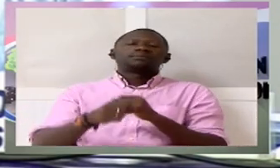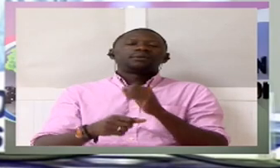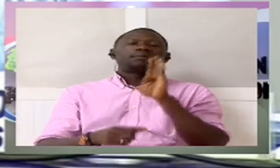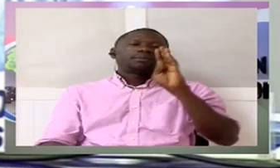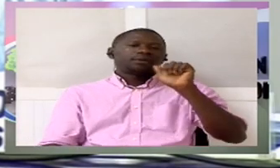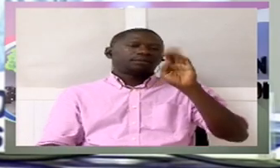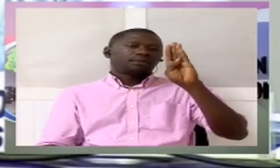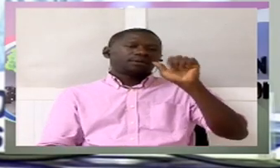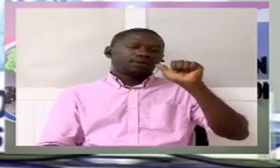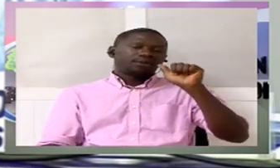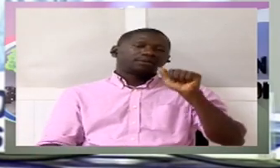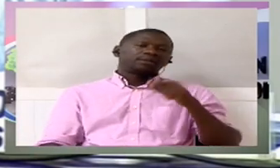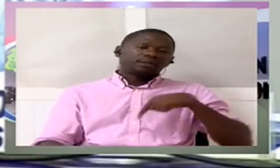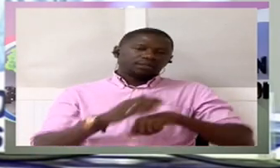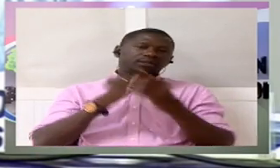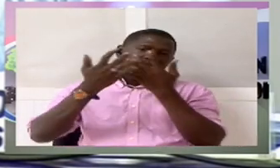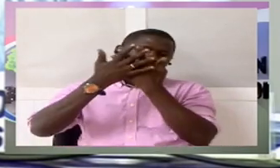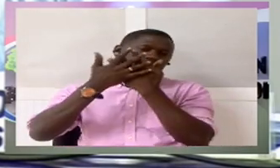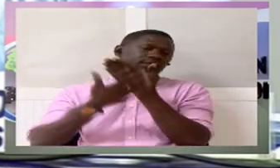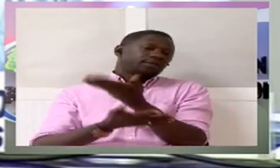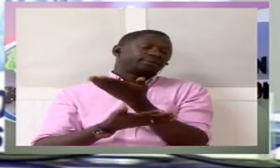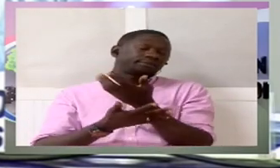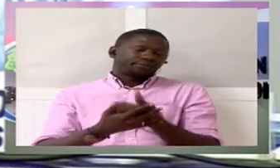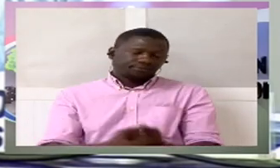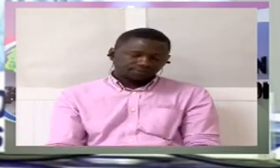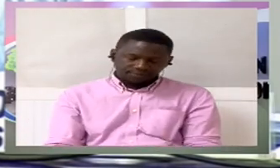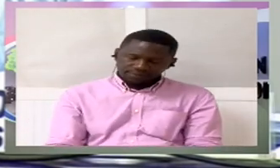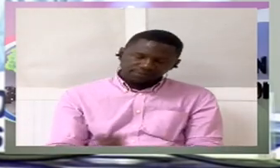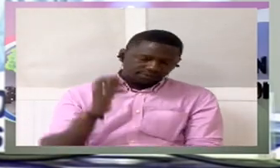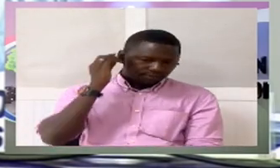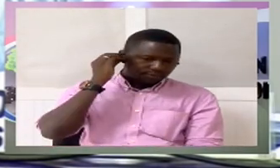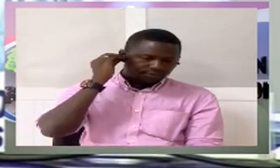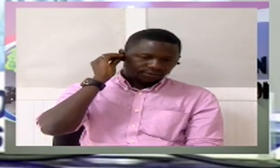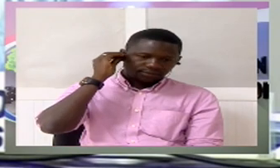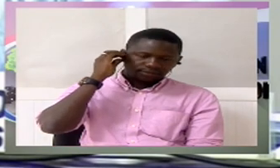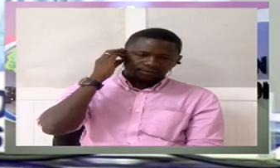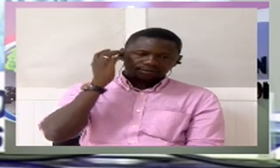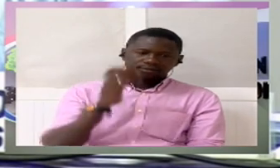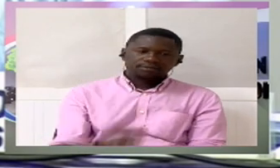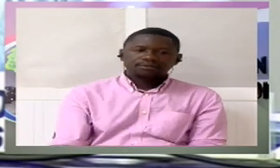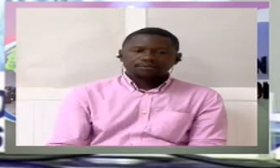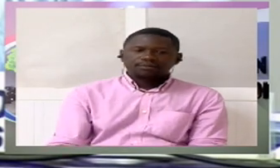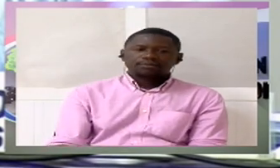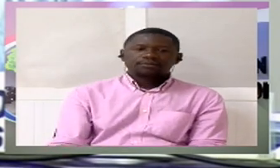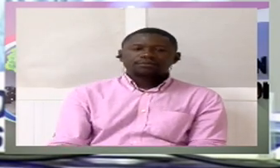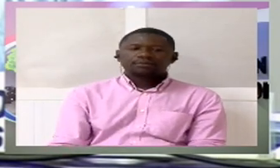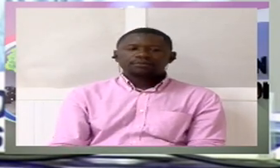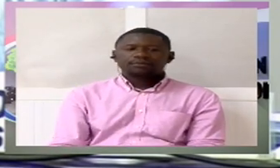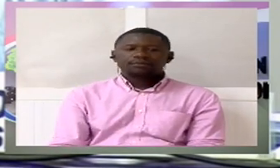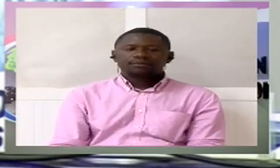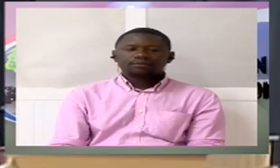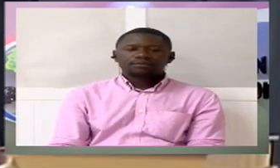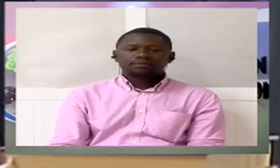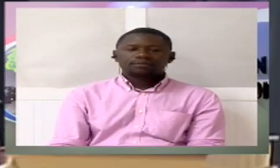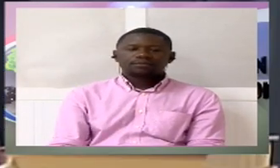asaduku at a left amena yo kae. Puru isi baba la kulu topoto no nyamin kasoko noje ayetanka.